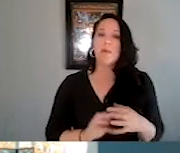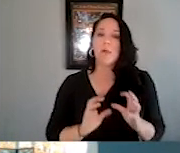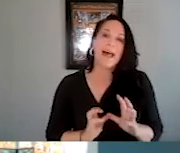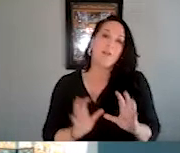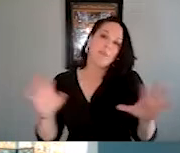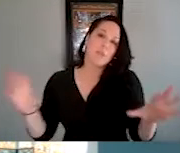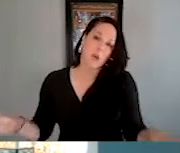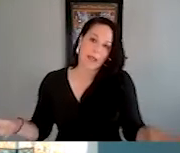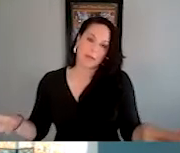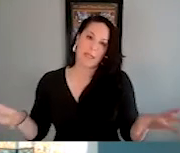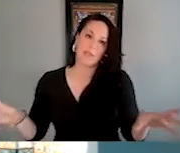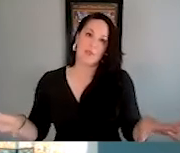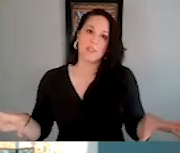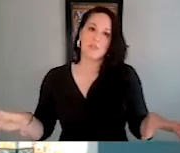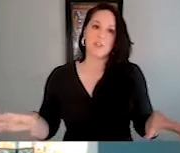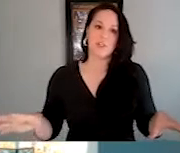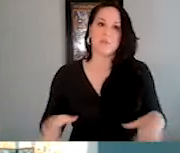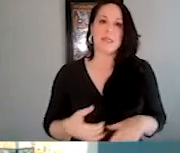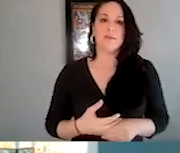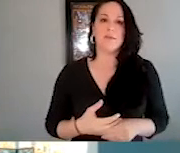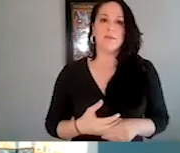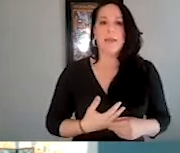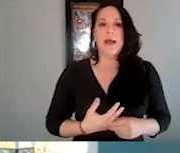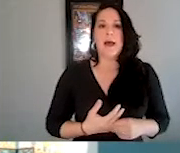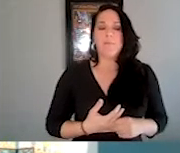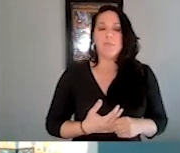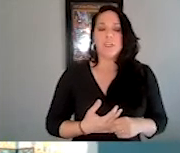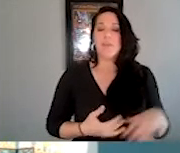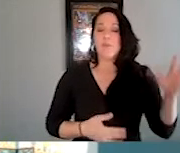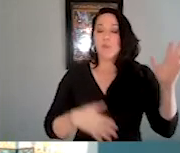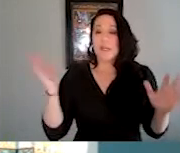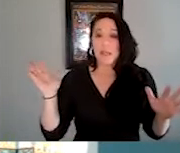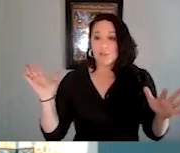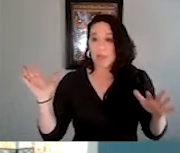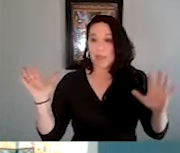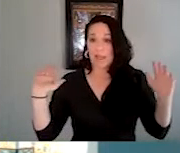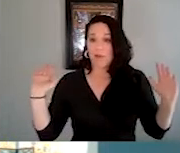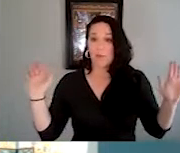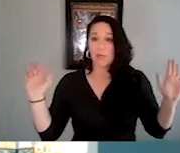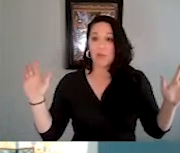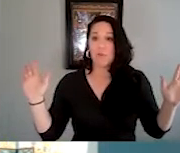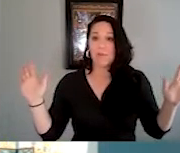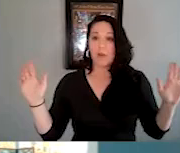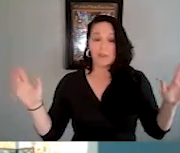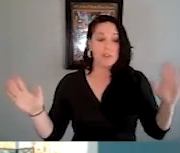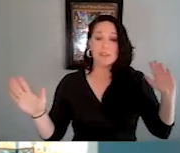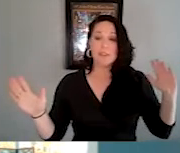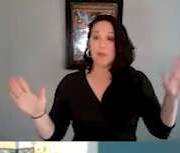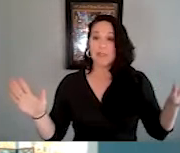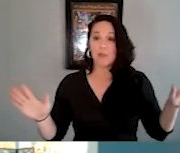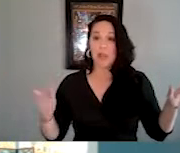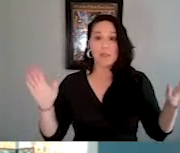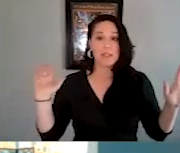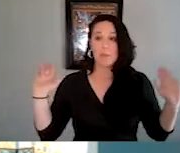do it, but allow them to go out and do this research themselves. Give them both written and electronic. I don't know about you, but my coalition,